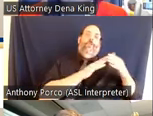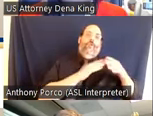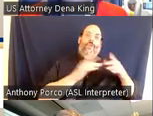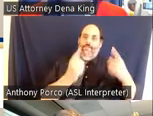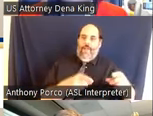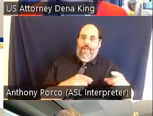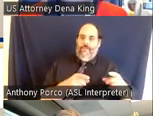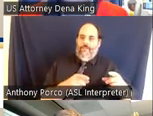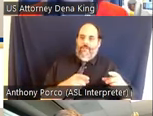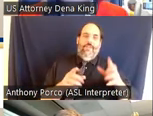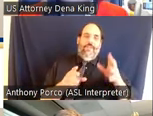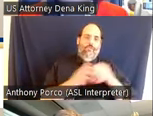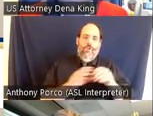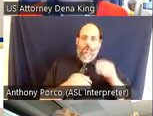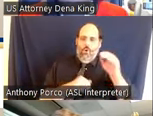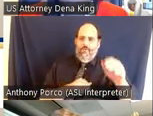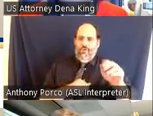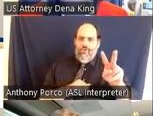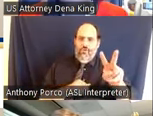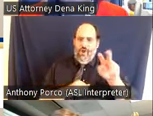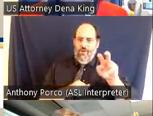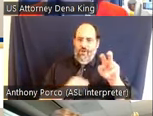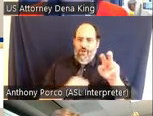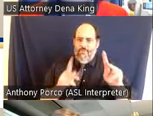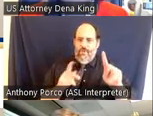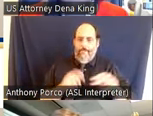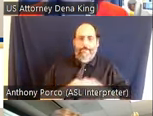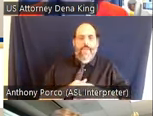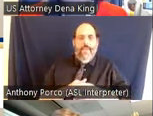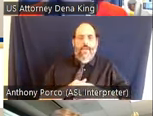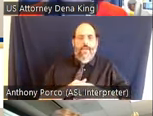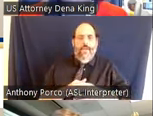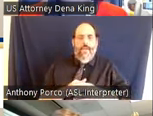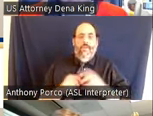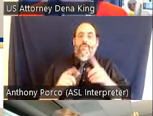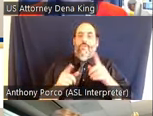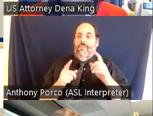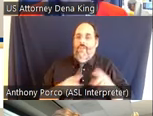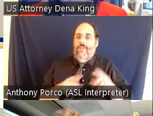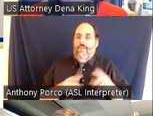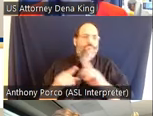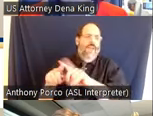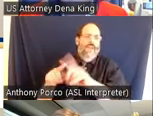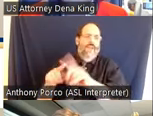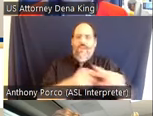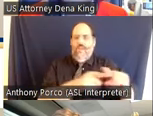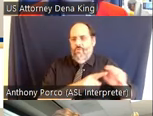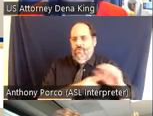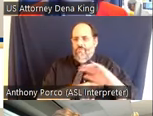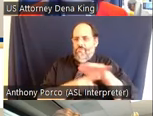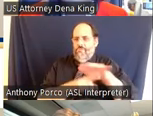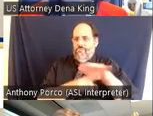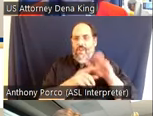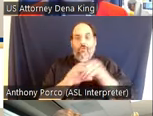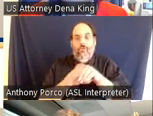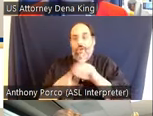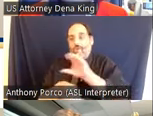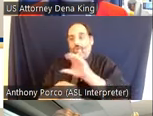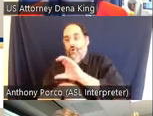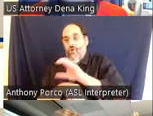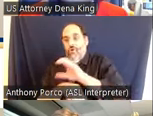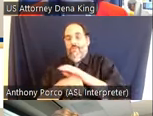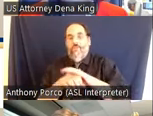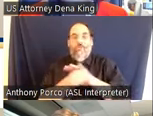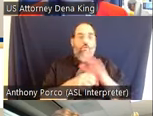events, including more than 200 people. These events have been held in a variety of settings, including churches,